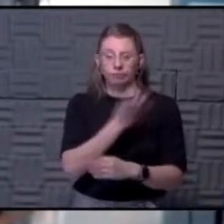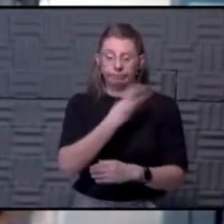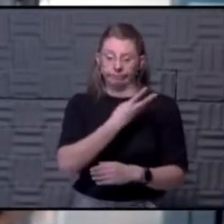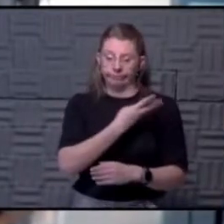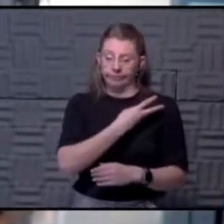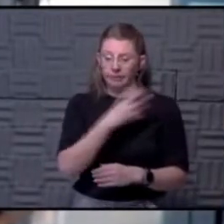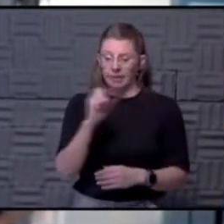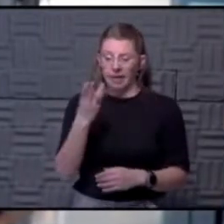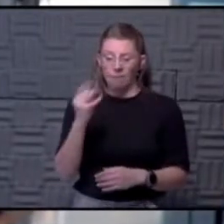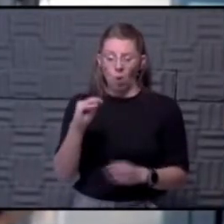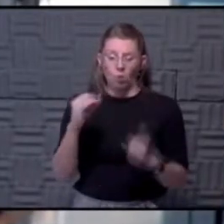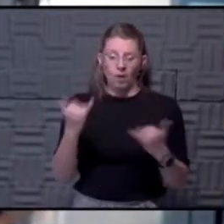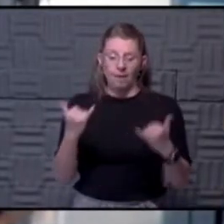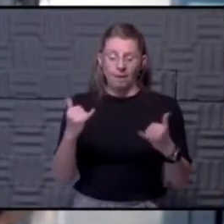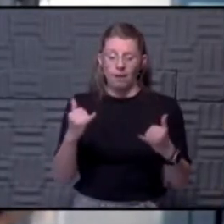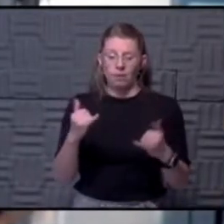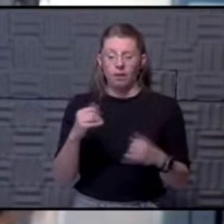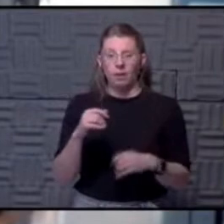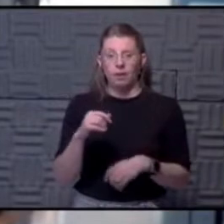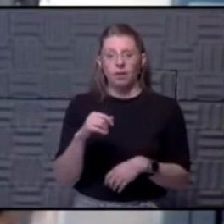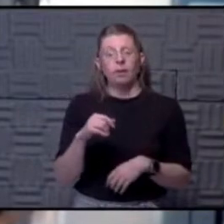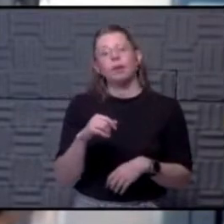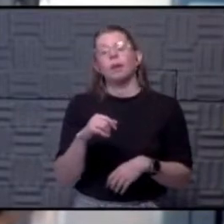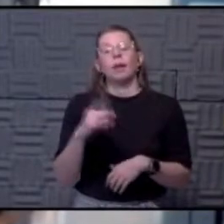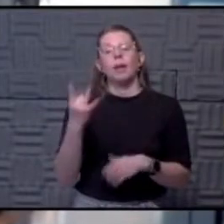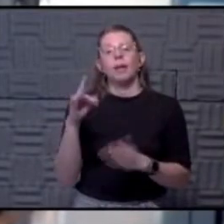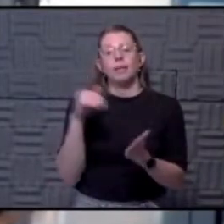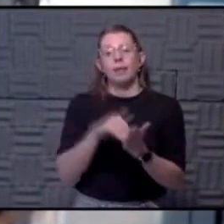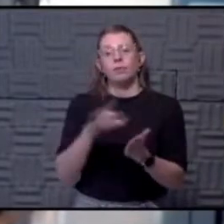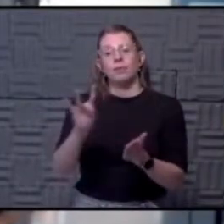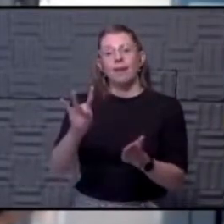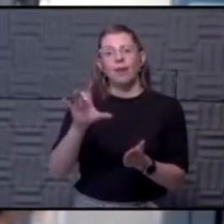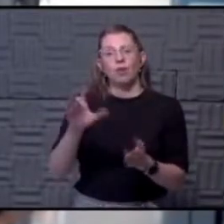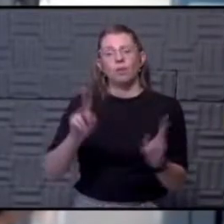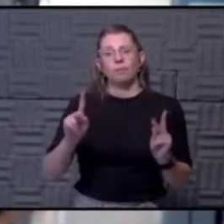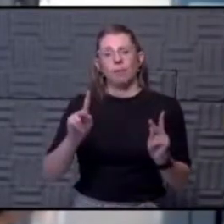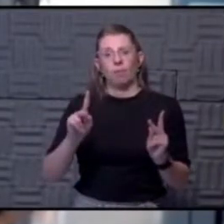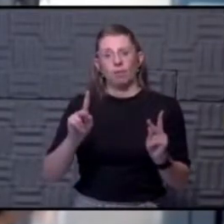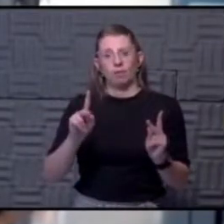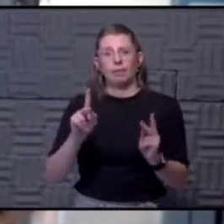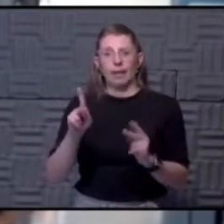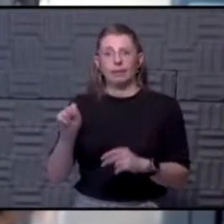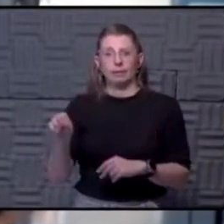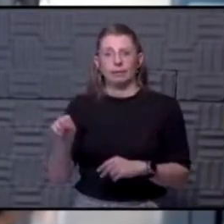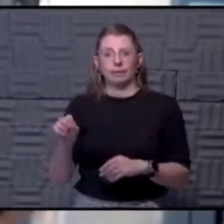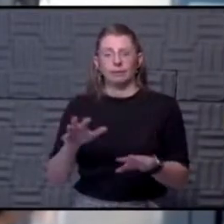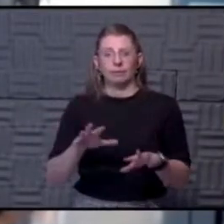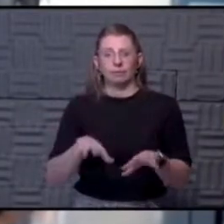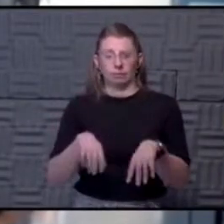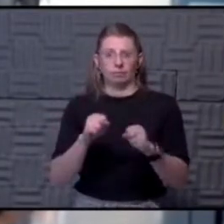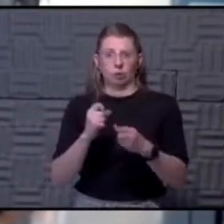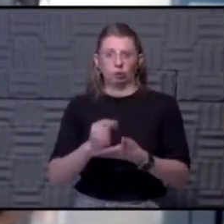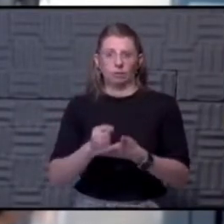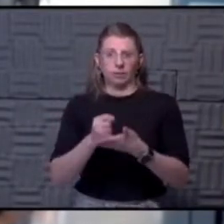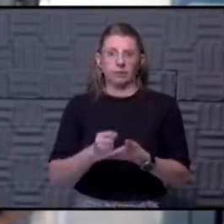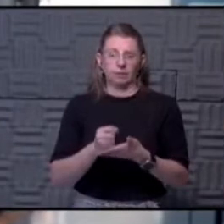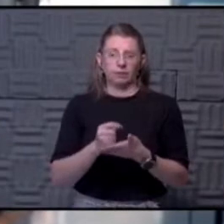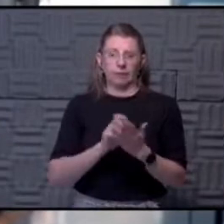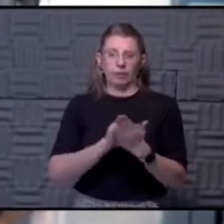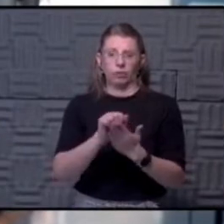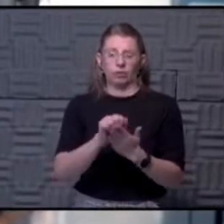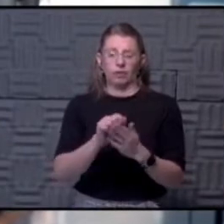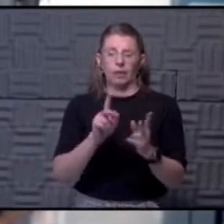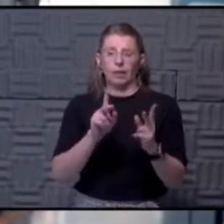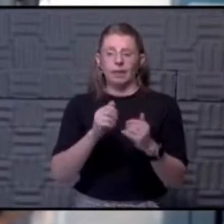cancer, 18,800 in the state of Kansas, and that's a different